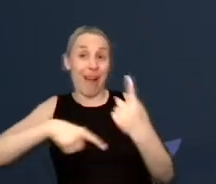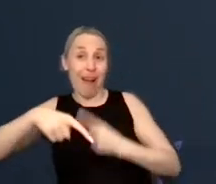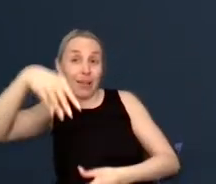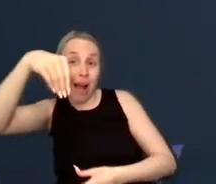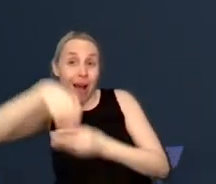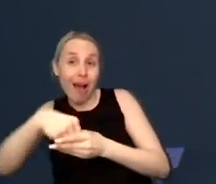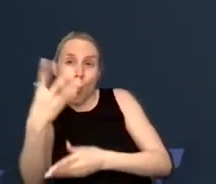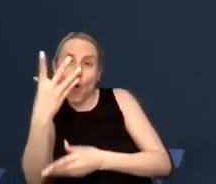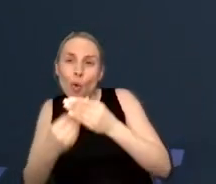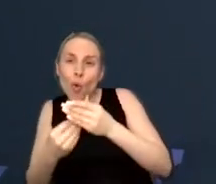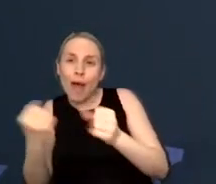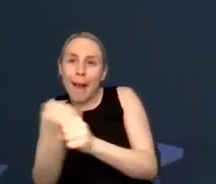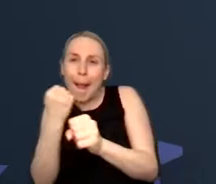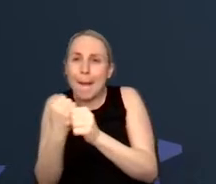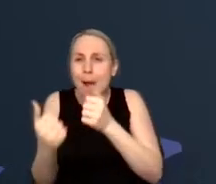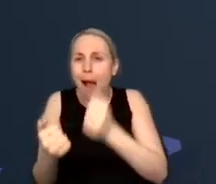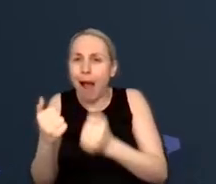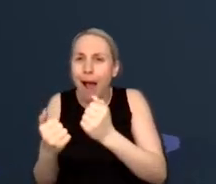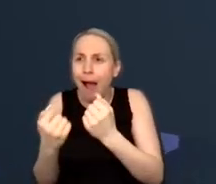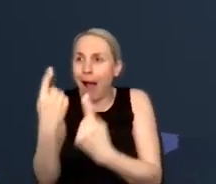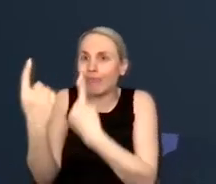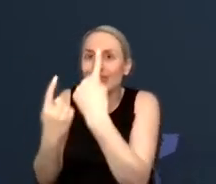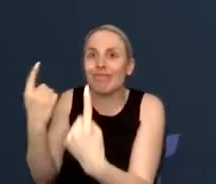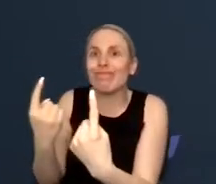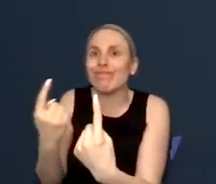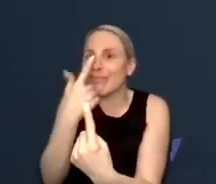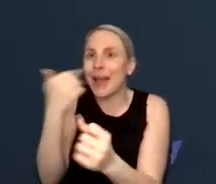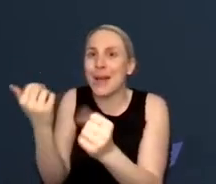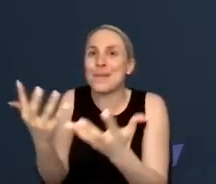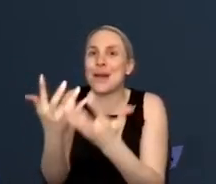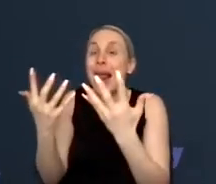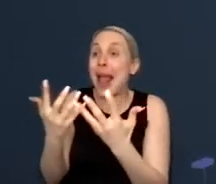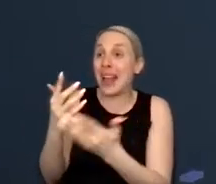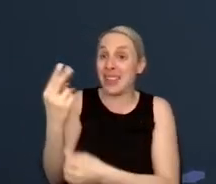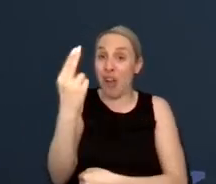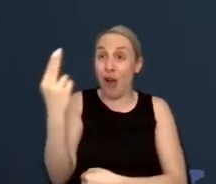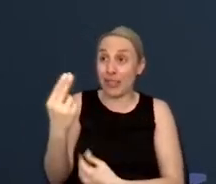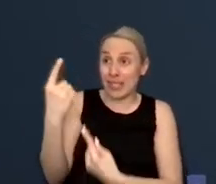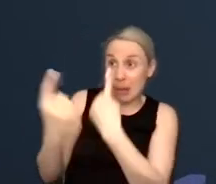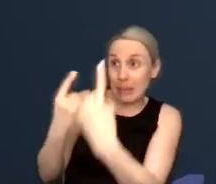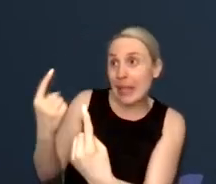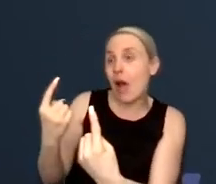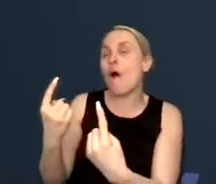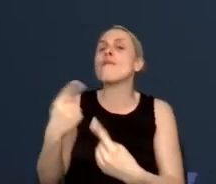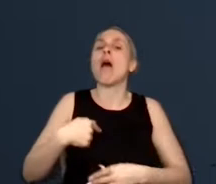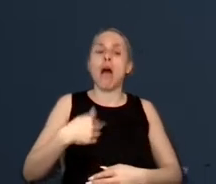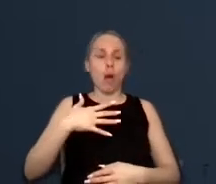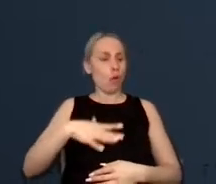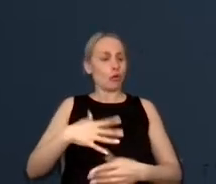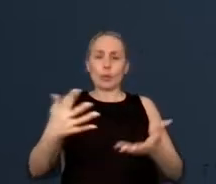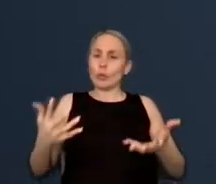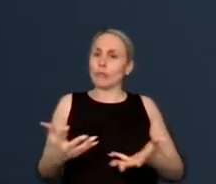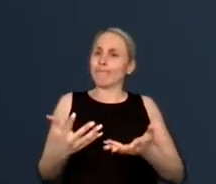play themselves to like understand their process differently, or play with their process, or present their